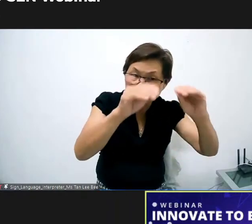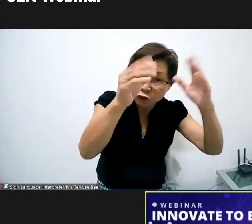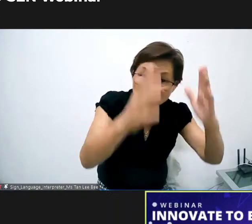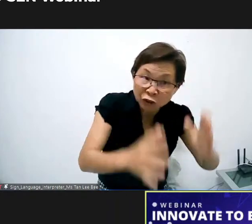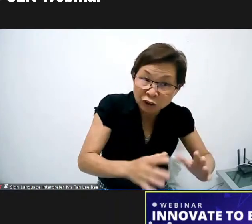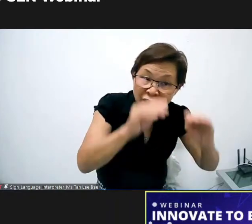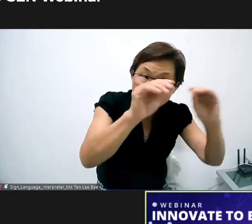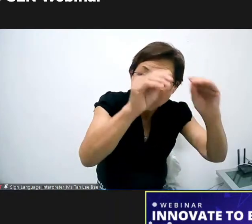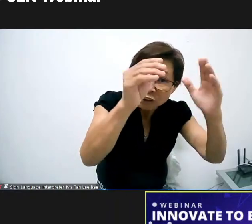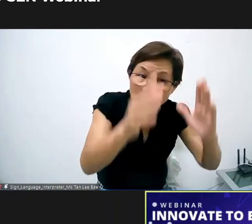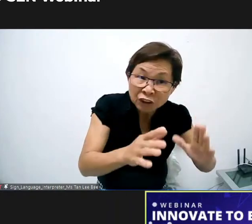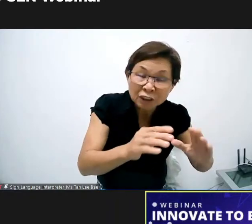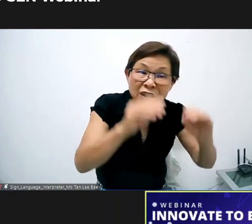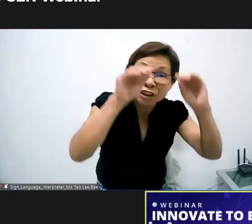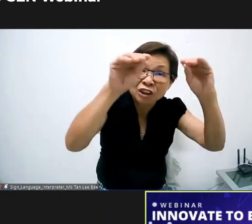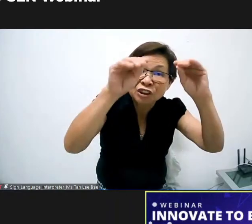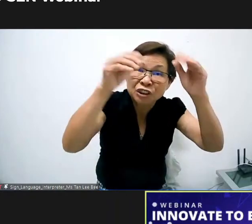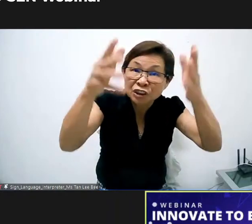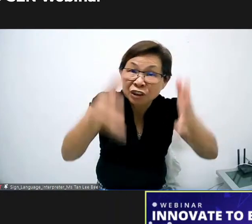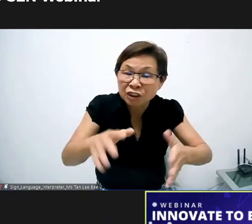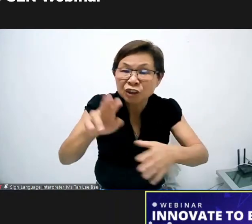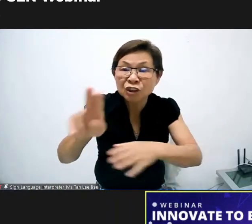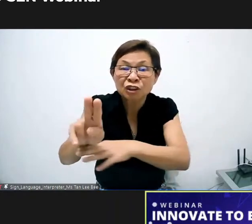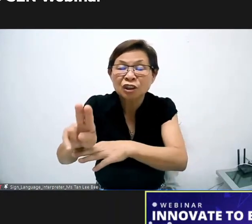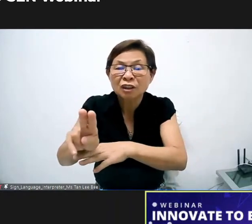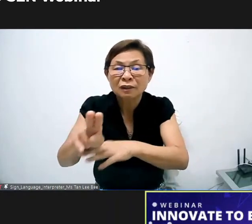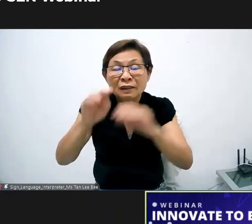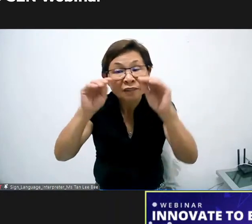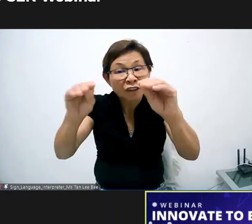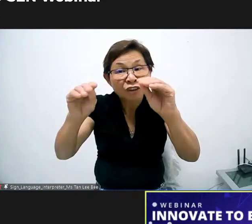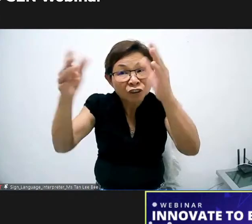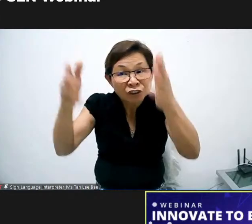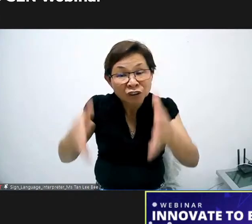how actually they can use that. Then we have